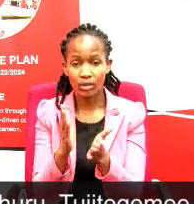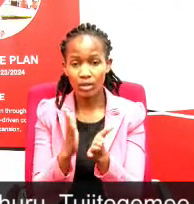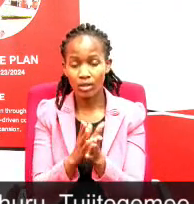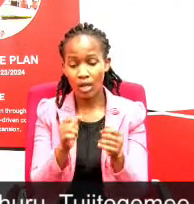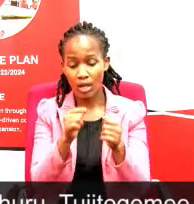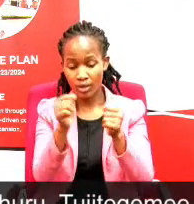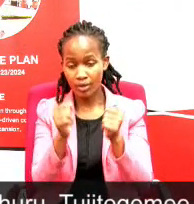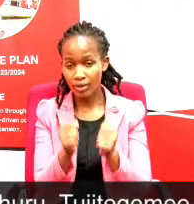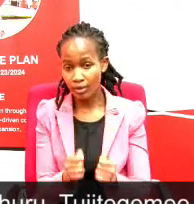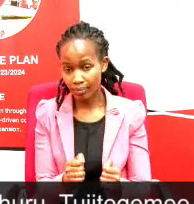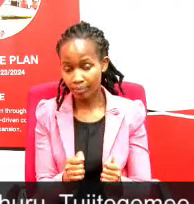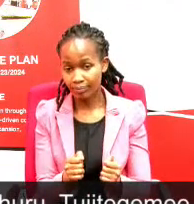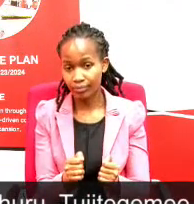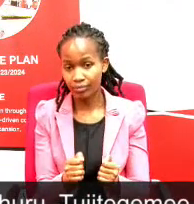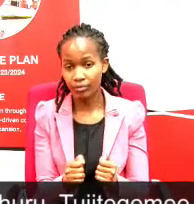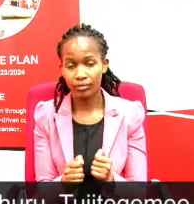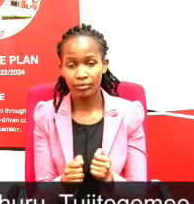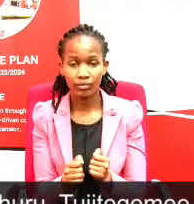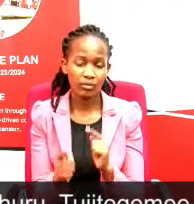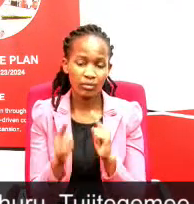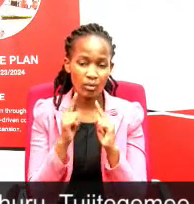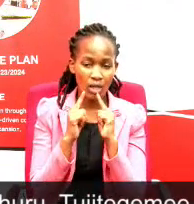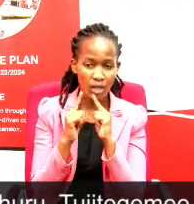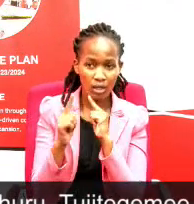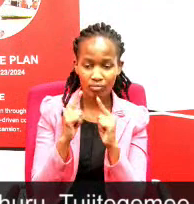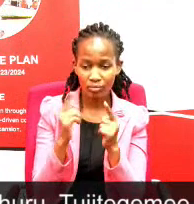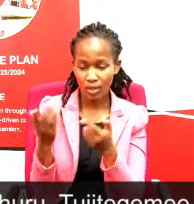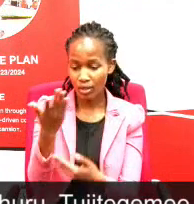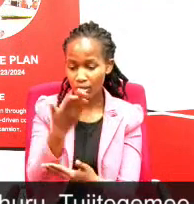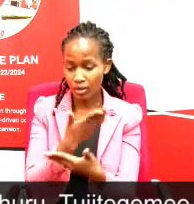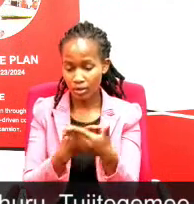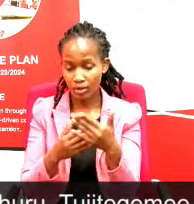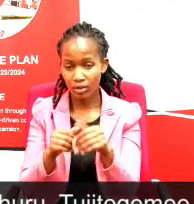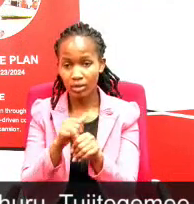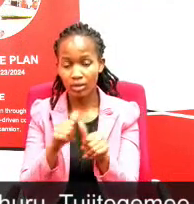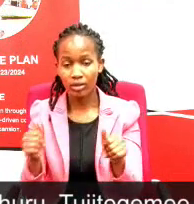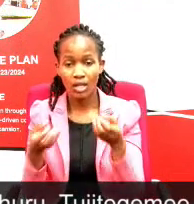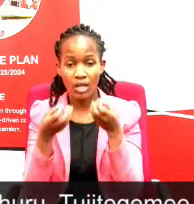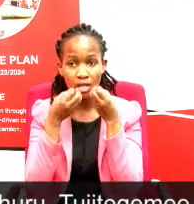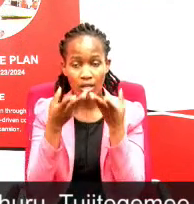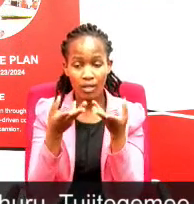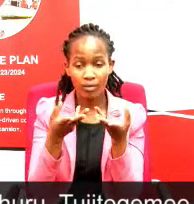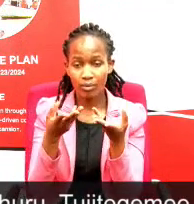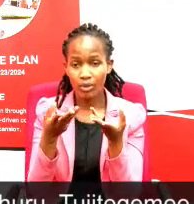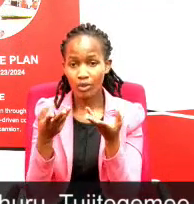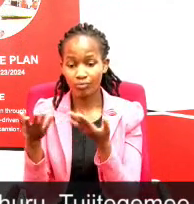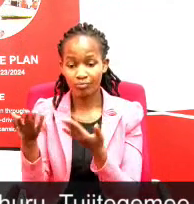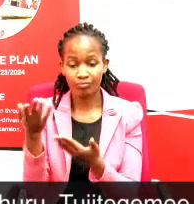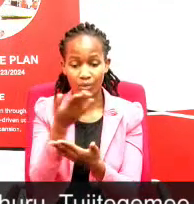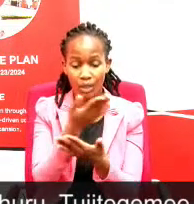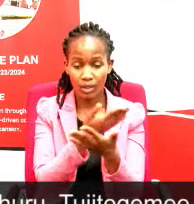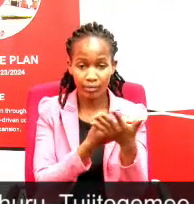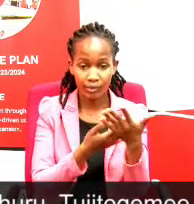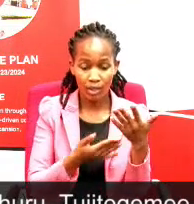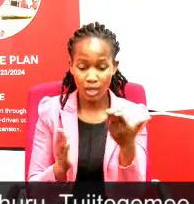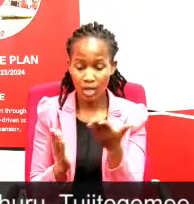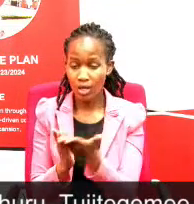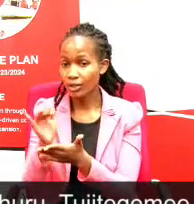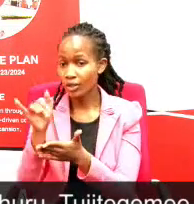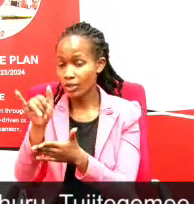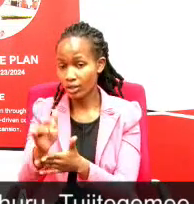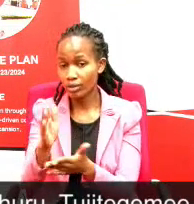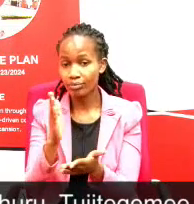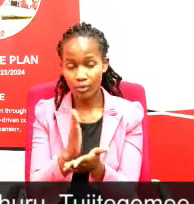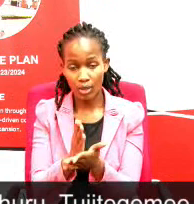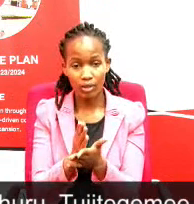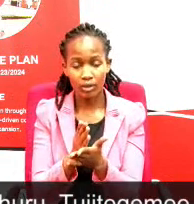systems are talking to each other, and the information exchange to ensure